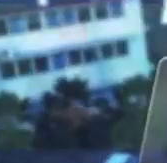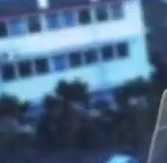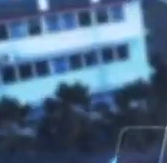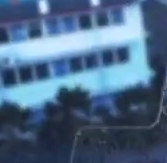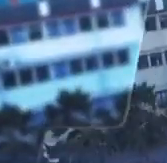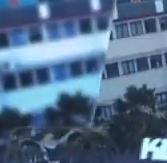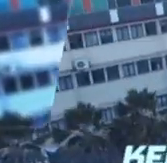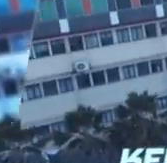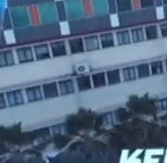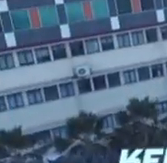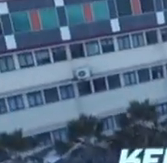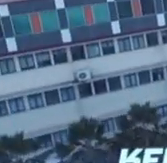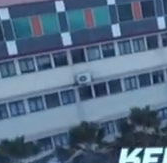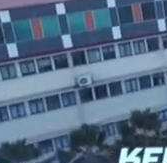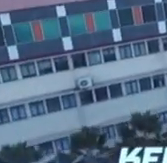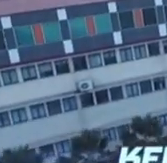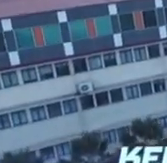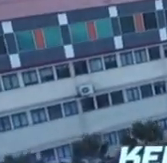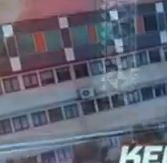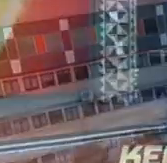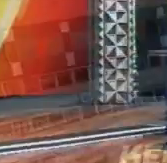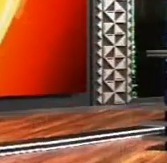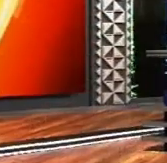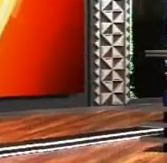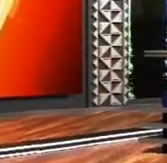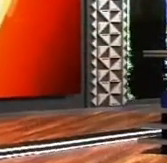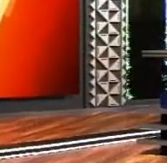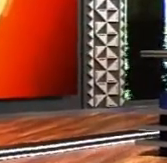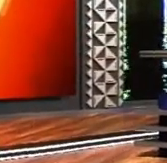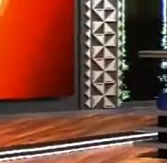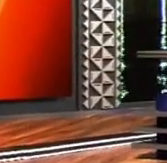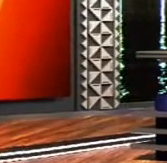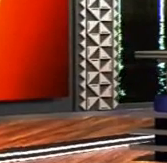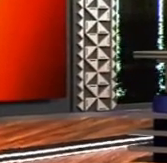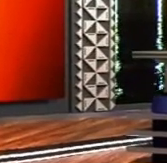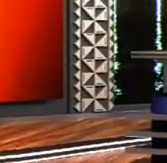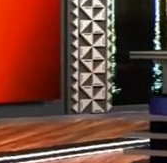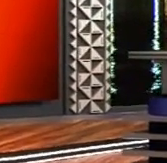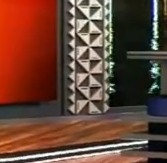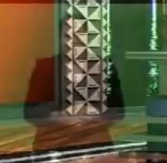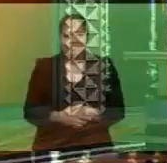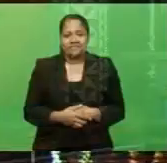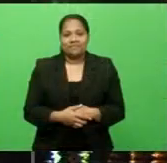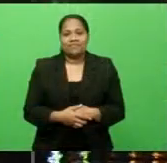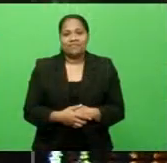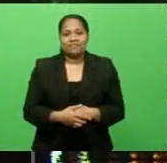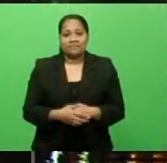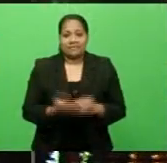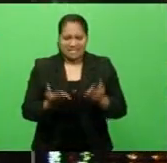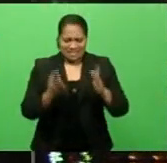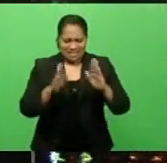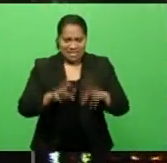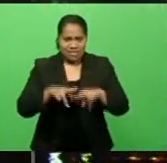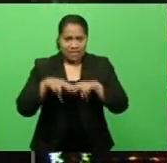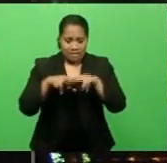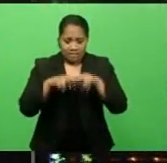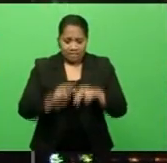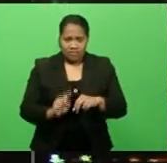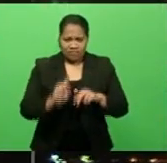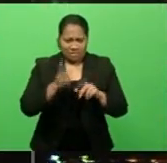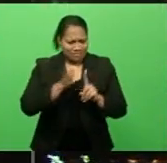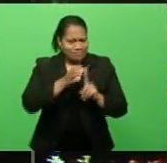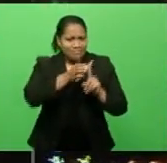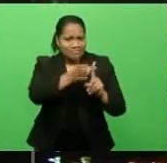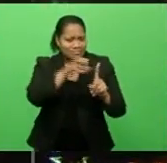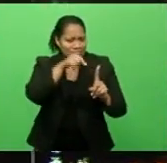From the studios of FBC Suva, Jackie Smith. The death of Fiji's first border quarantine case